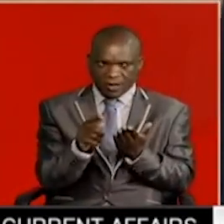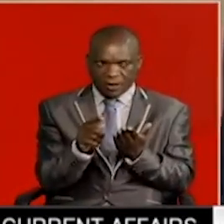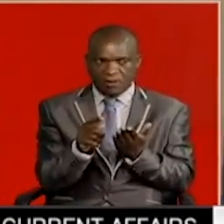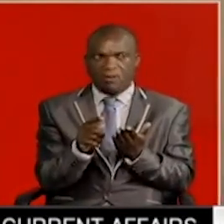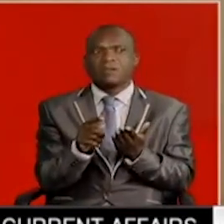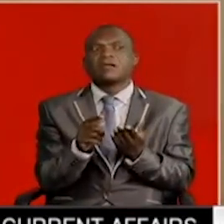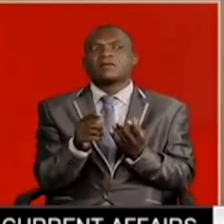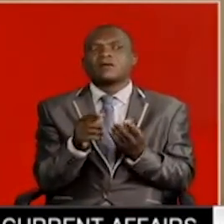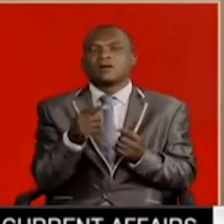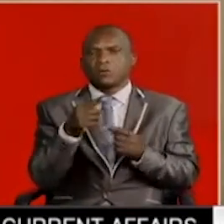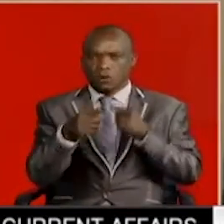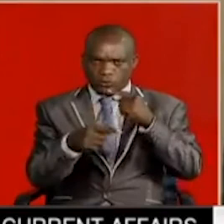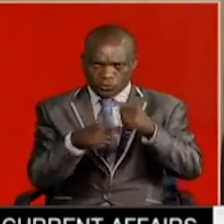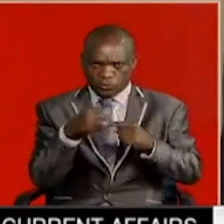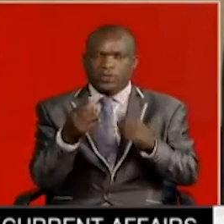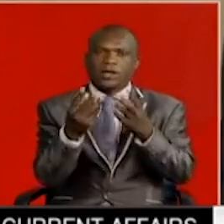will be ongoing.